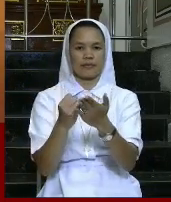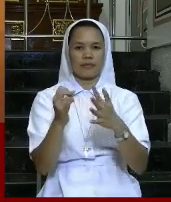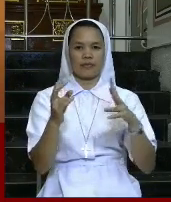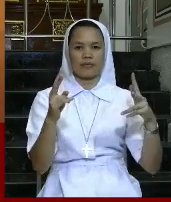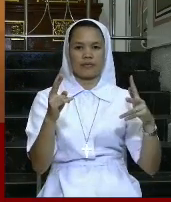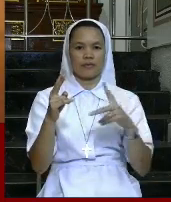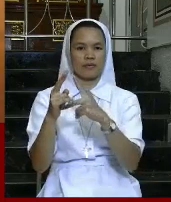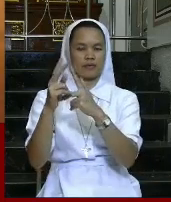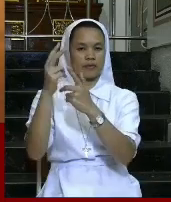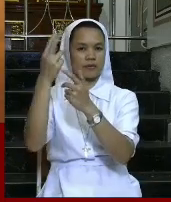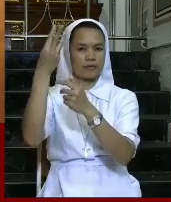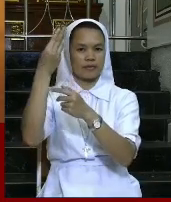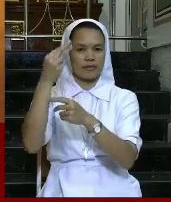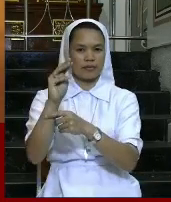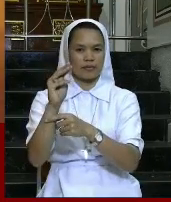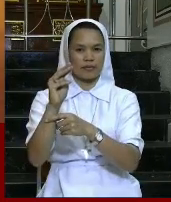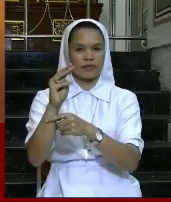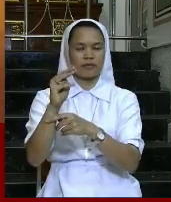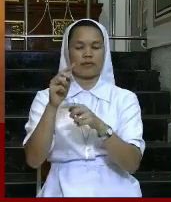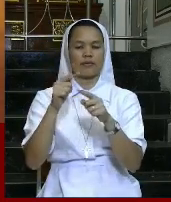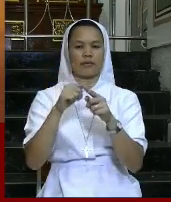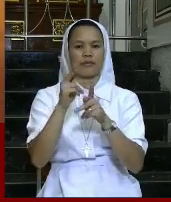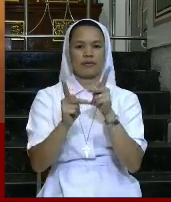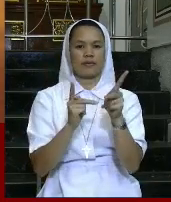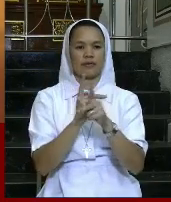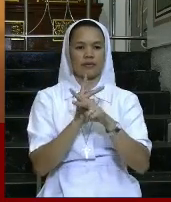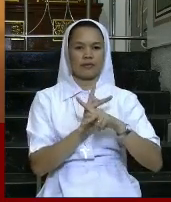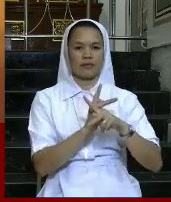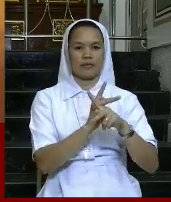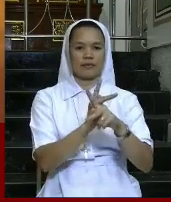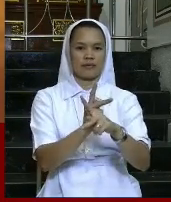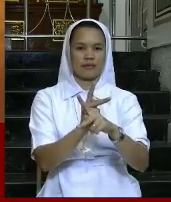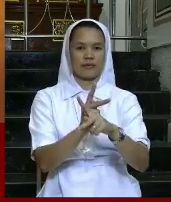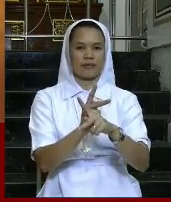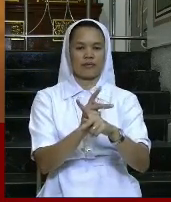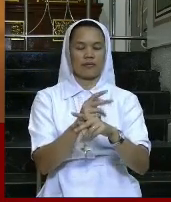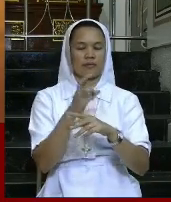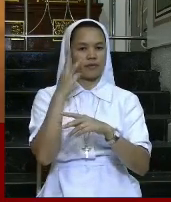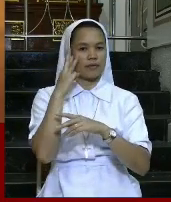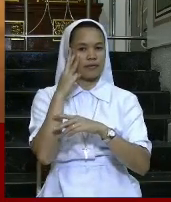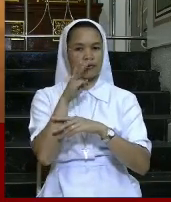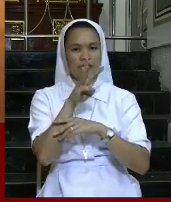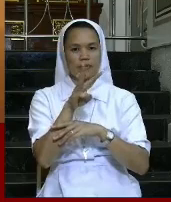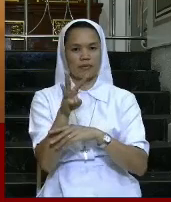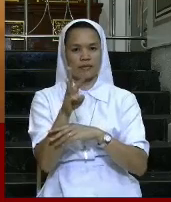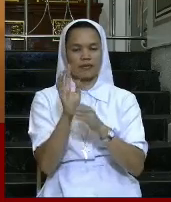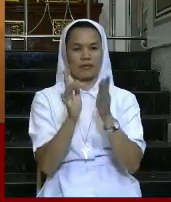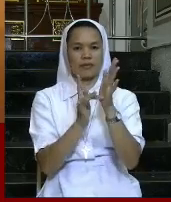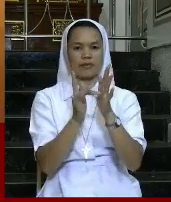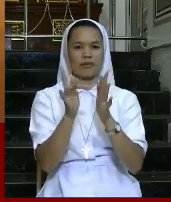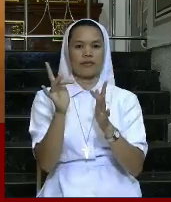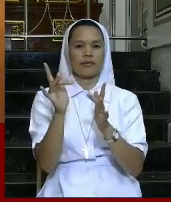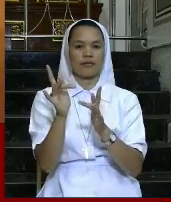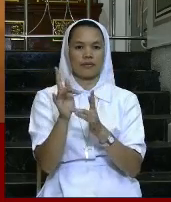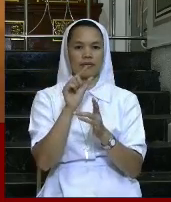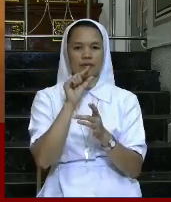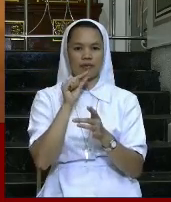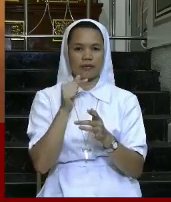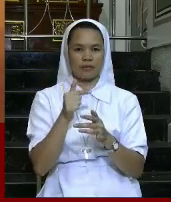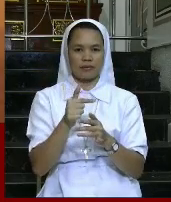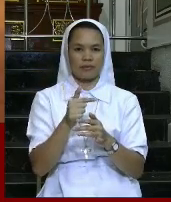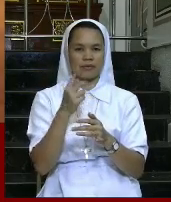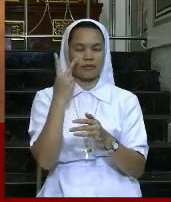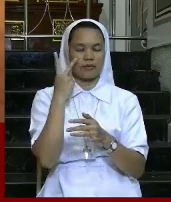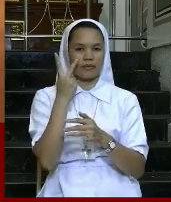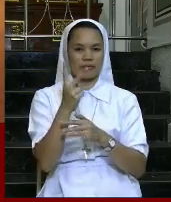many. The centurion and the men with him who were keeping watch over Jesus feared greatly when they